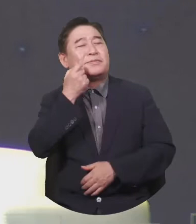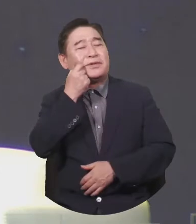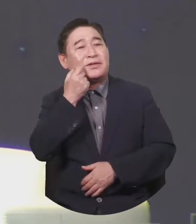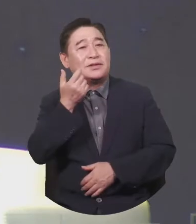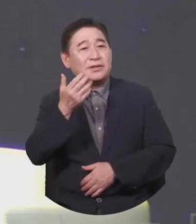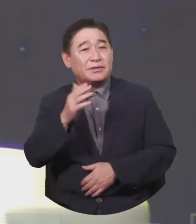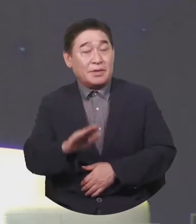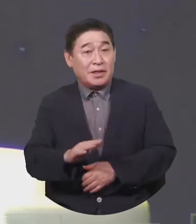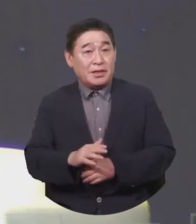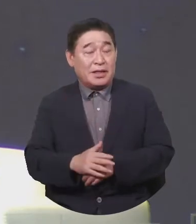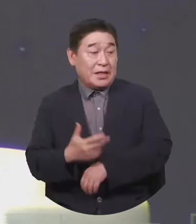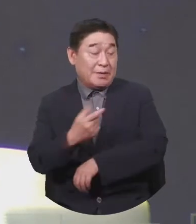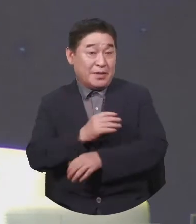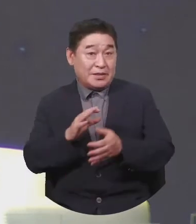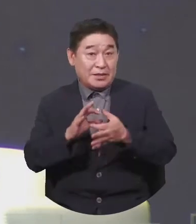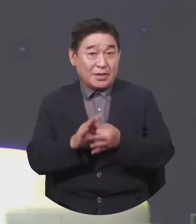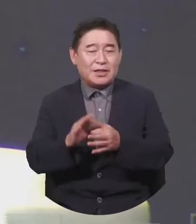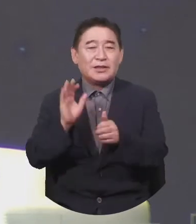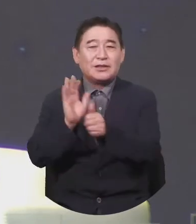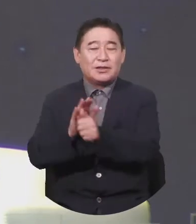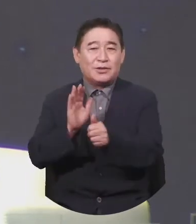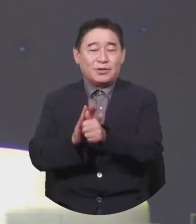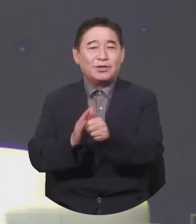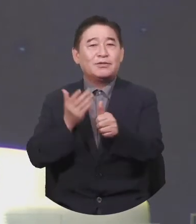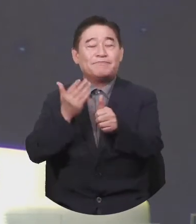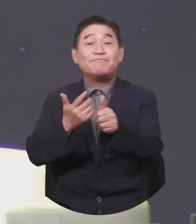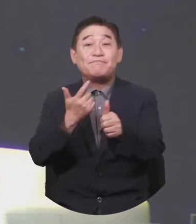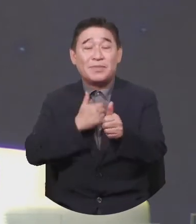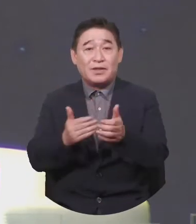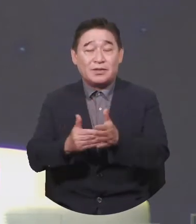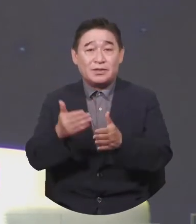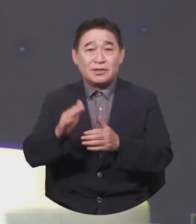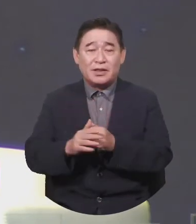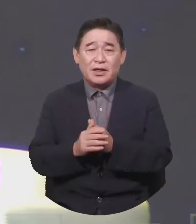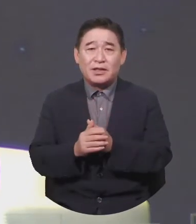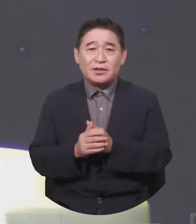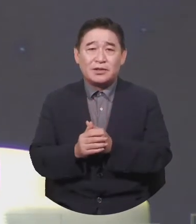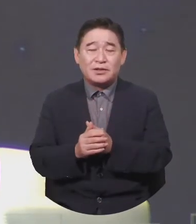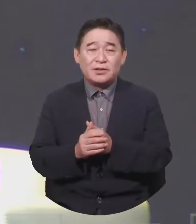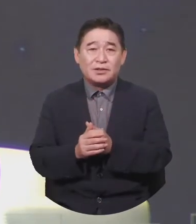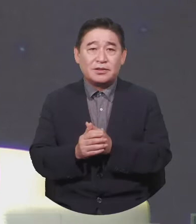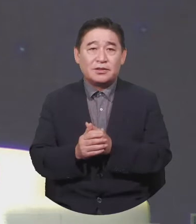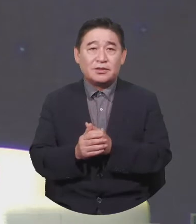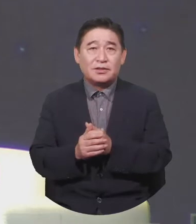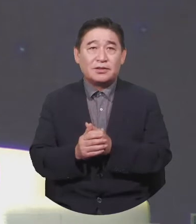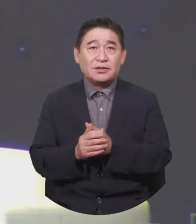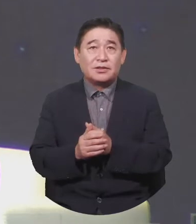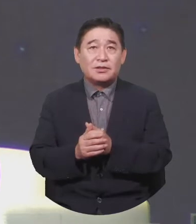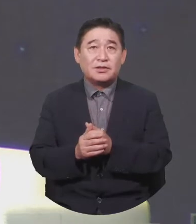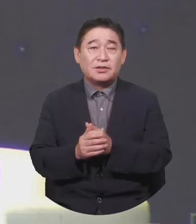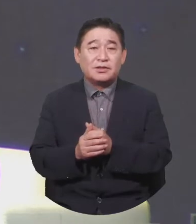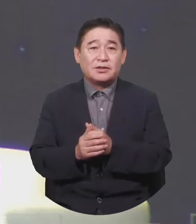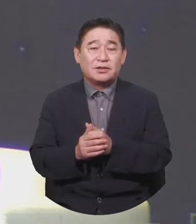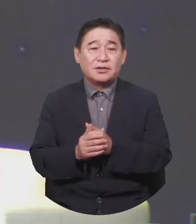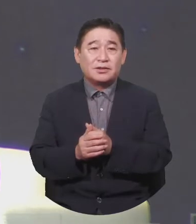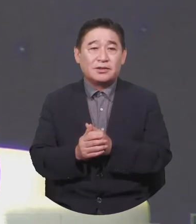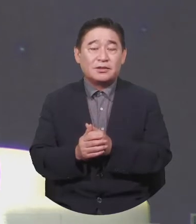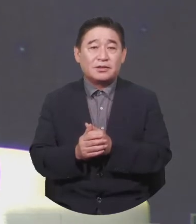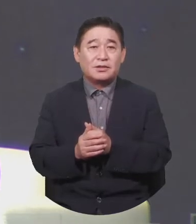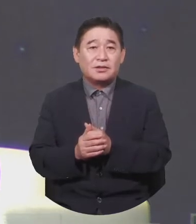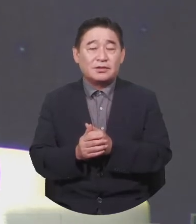but how to create such agencies? It's another question, or global organization. For